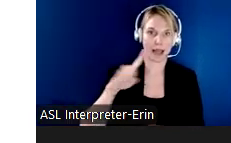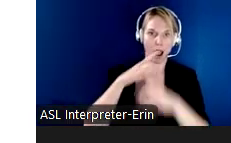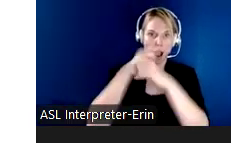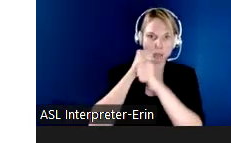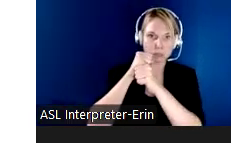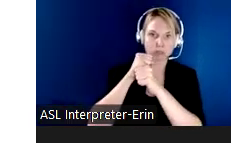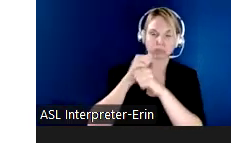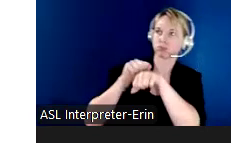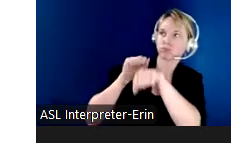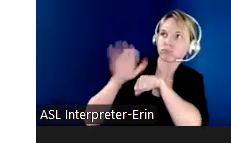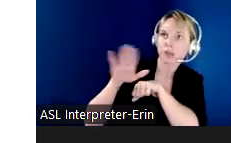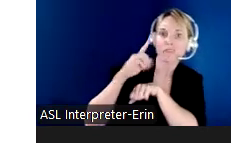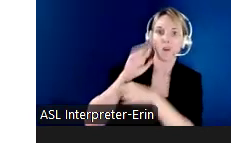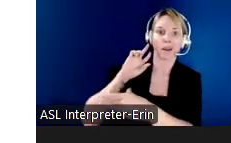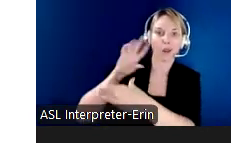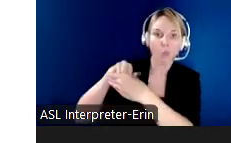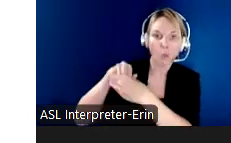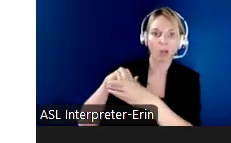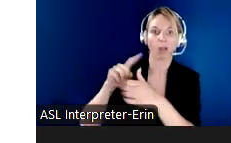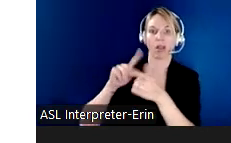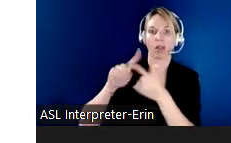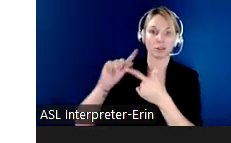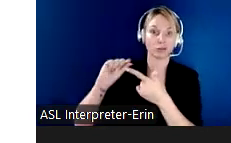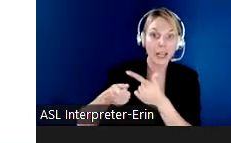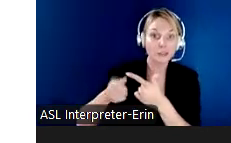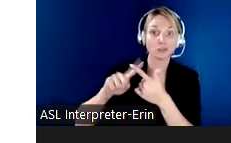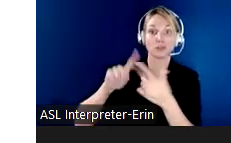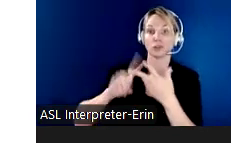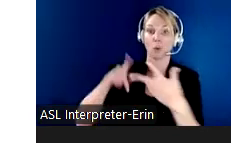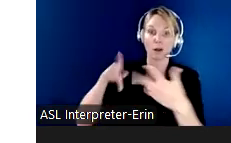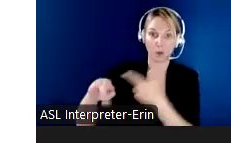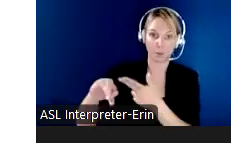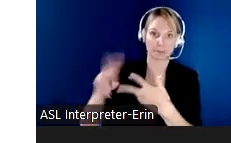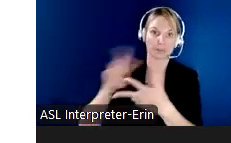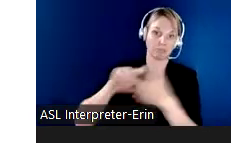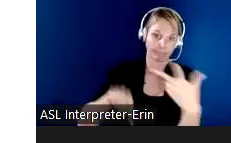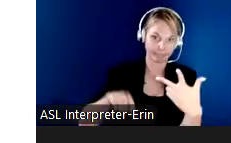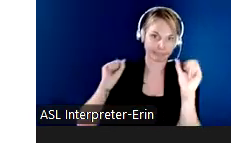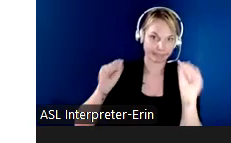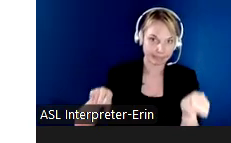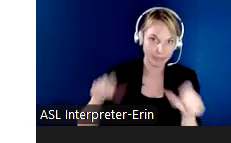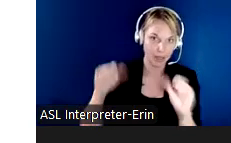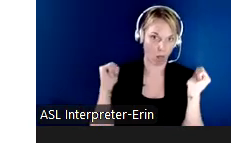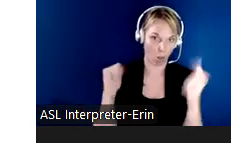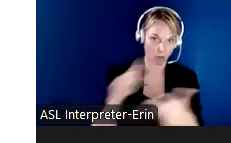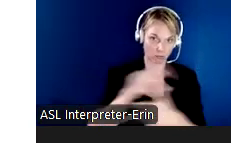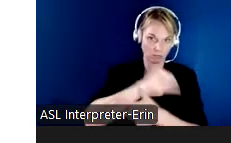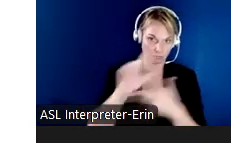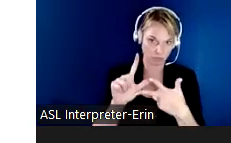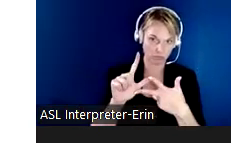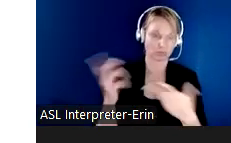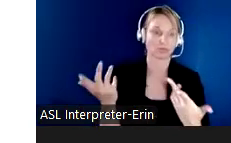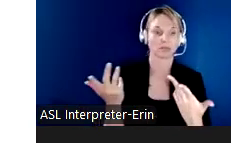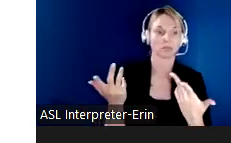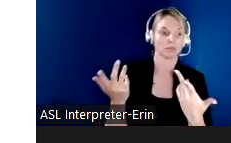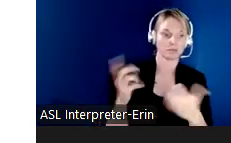enroll, change enrollment, or end enrollment. So it is going to increase the successful transmission